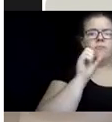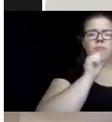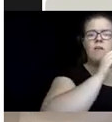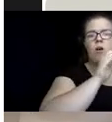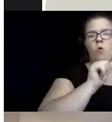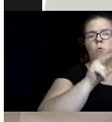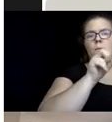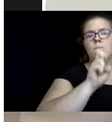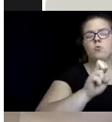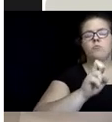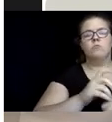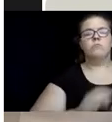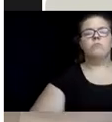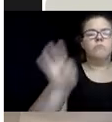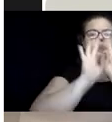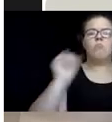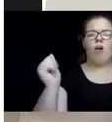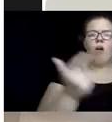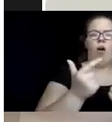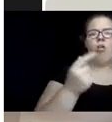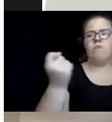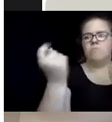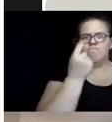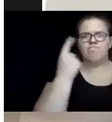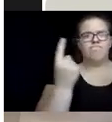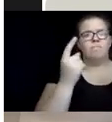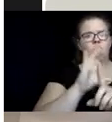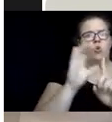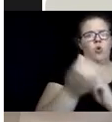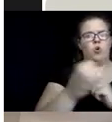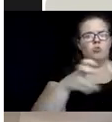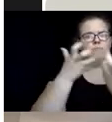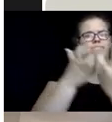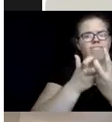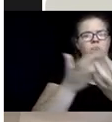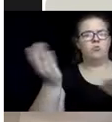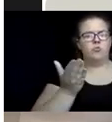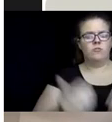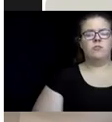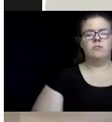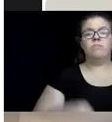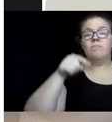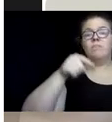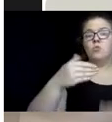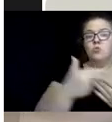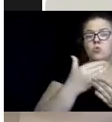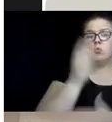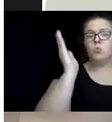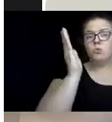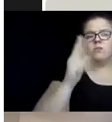importance of all of us providing culturally competent services. Because this is a new presentation, I will take questions at the